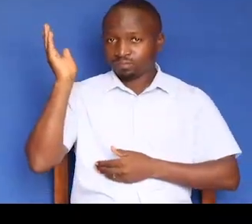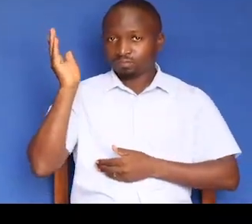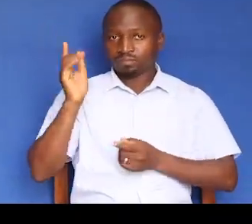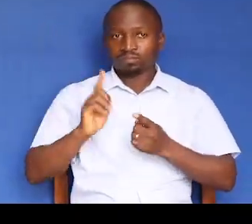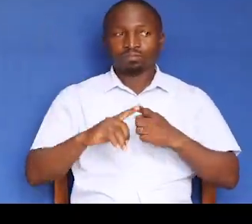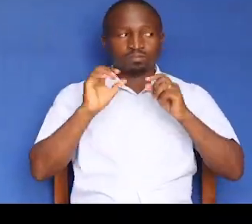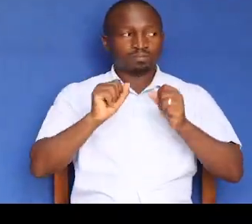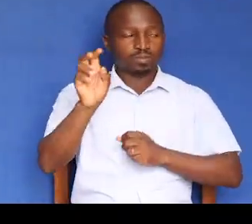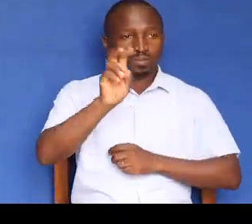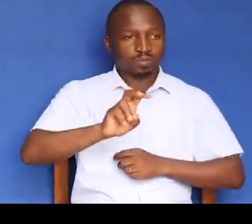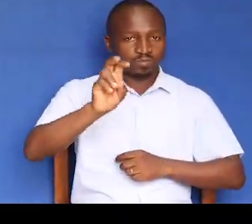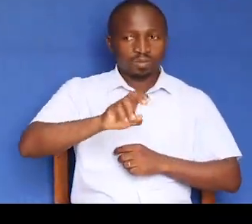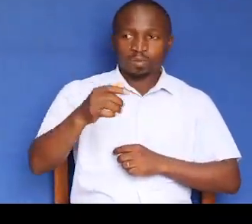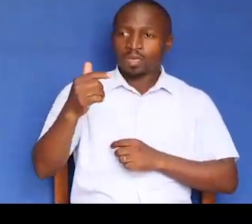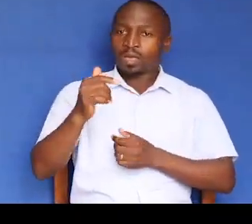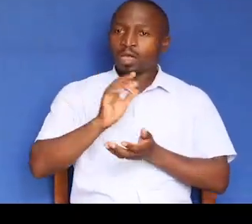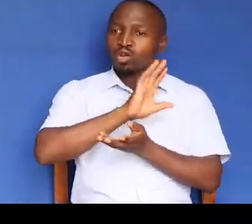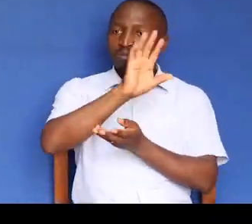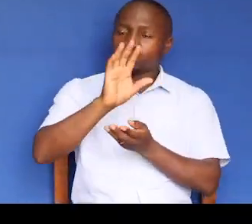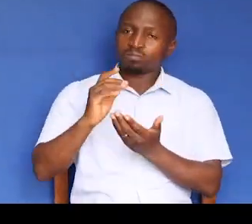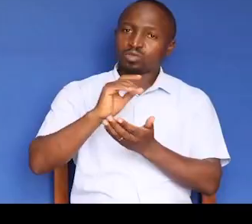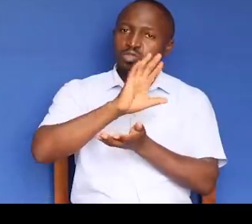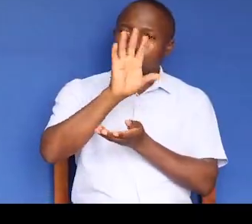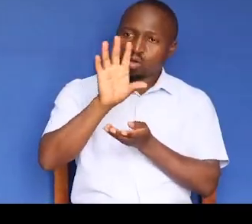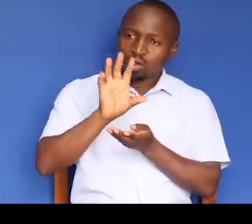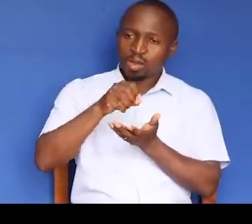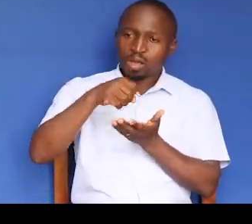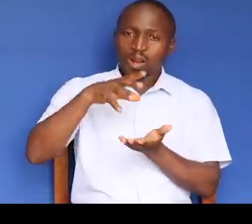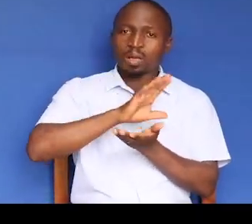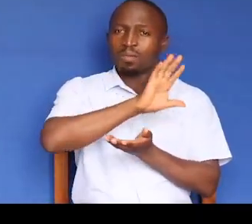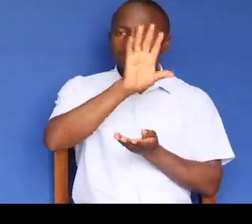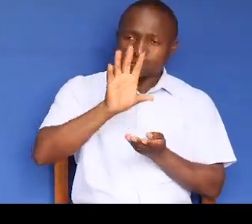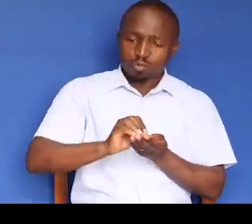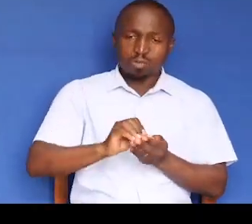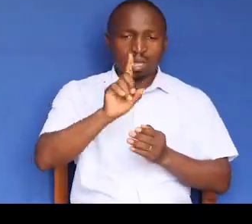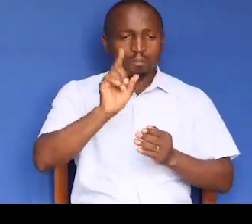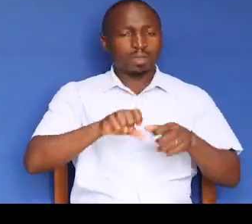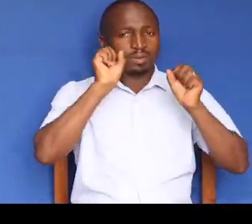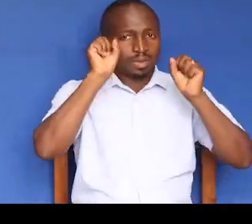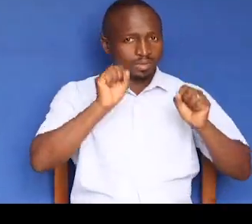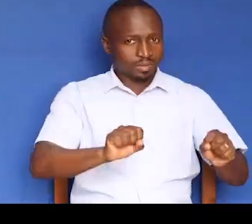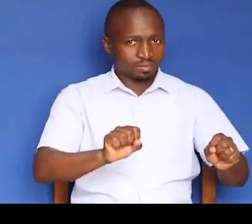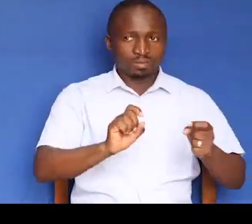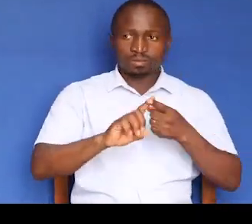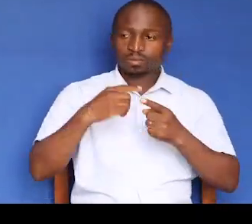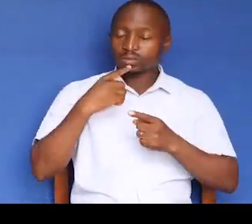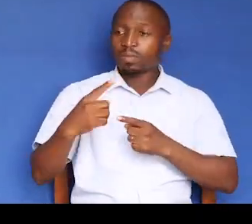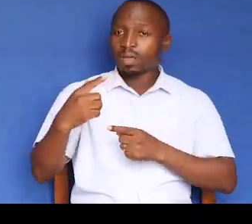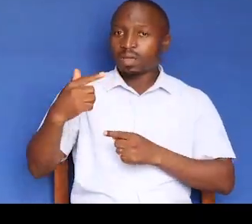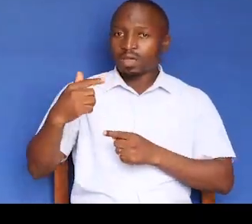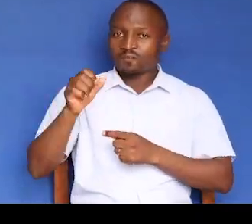We need to compute total fixed cost. Total fixed cost. It is total fixed cost, or we can say